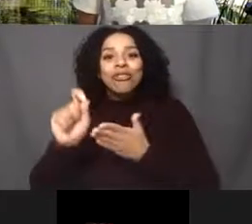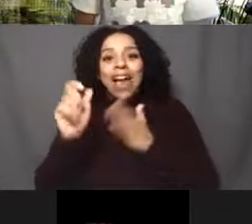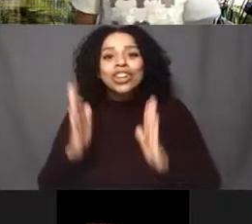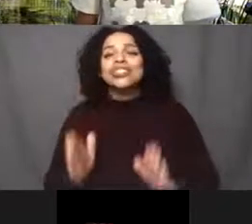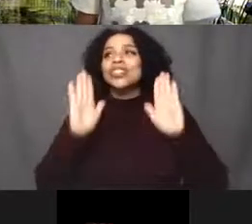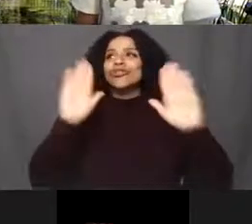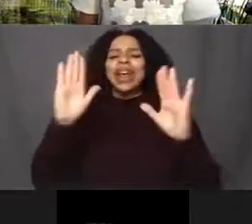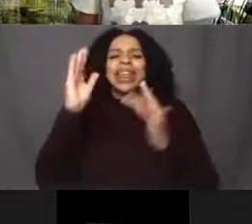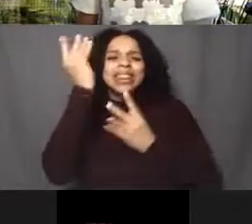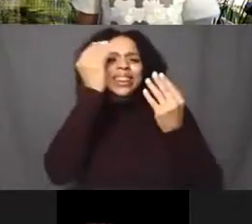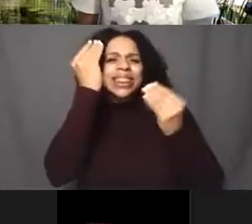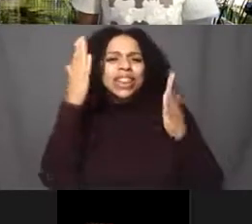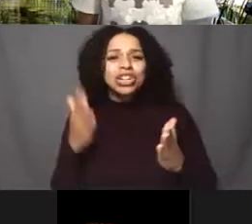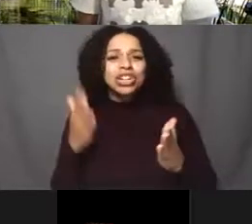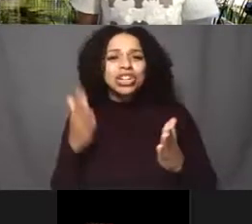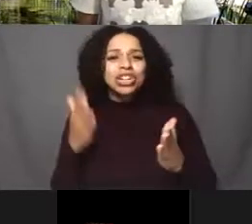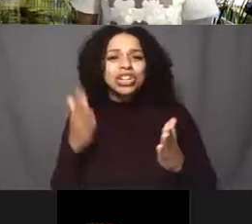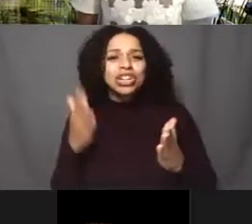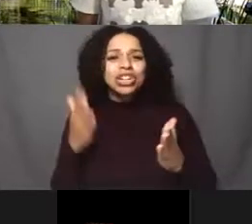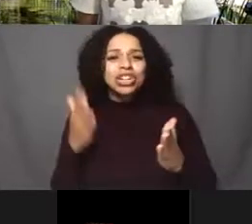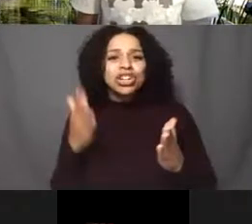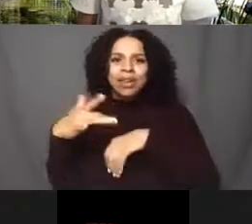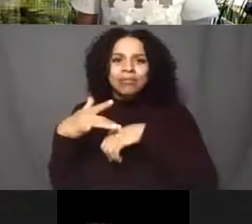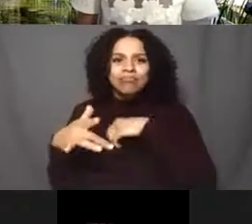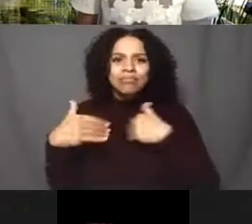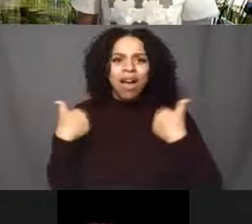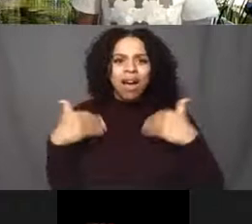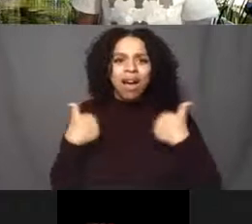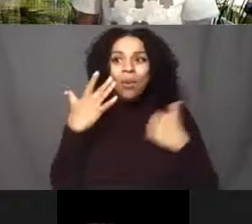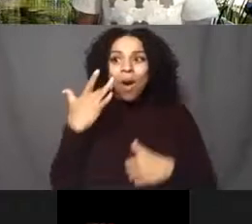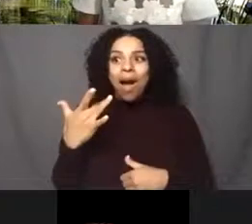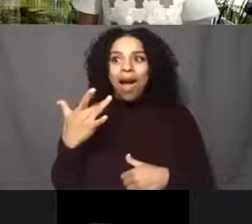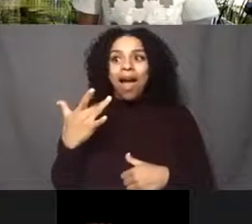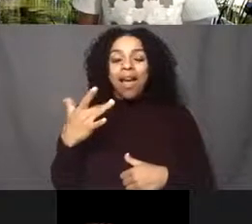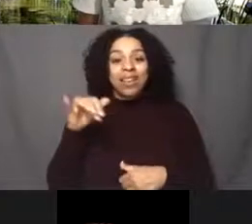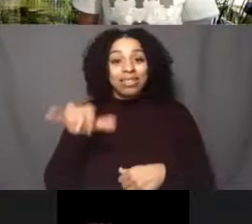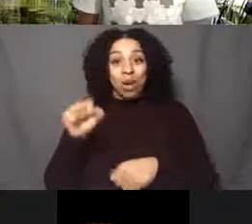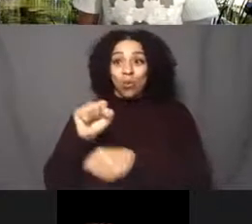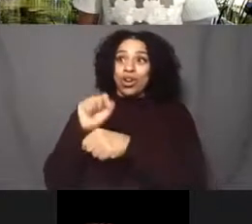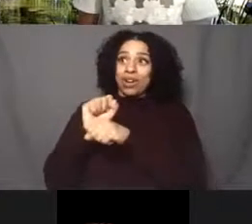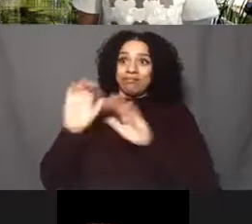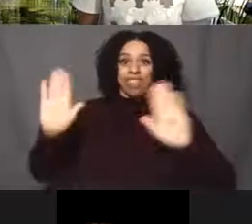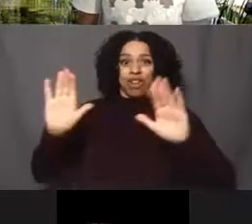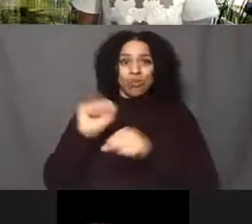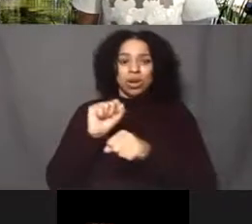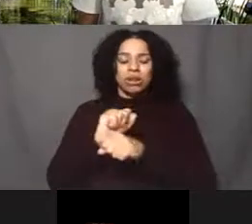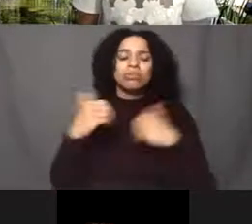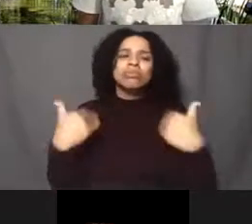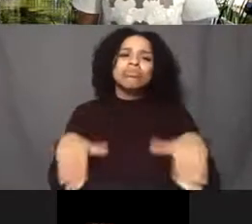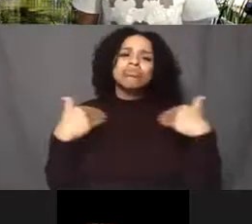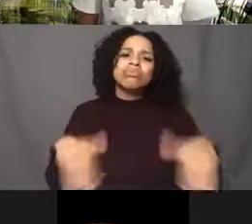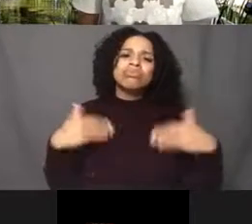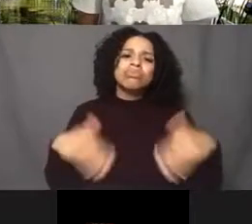the emotional burden of the work that they're trying to do. So I would say that